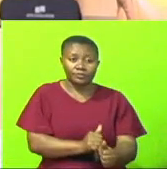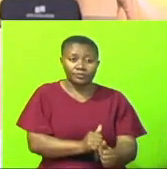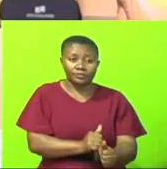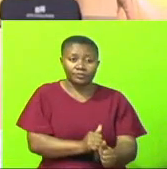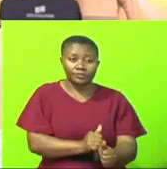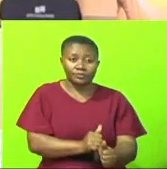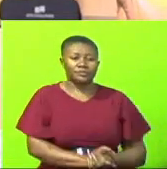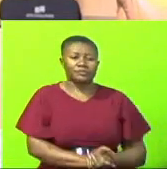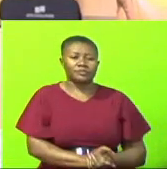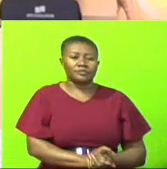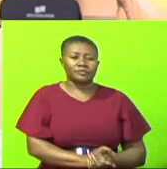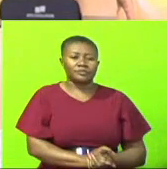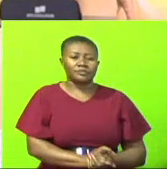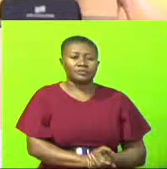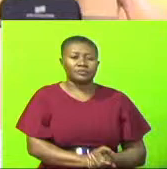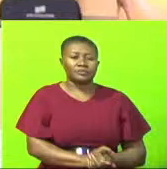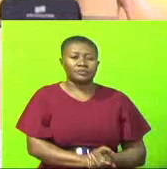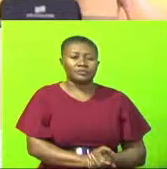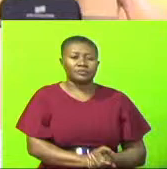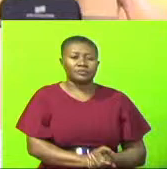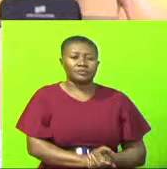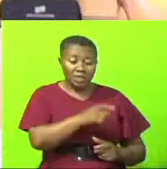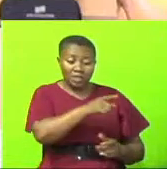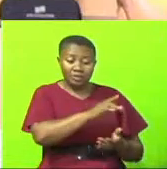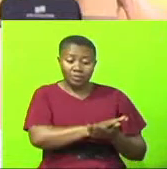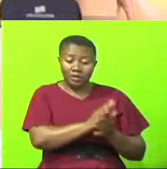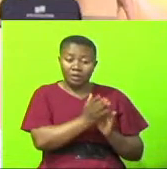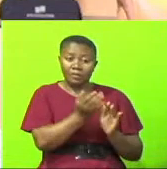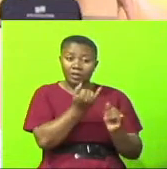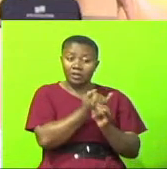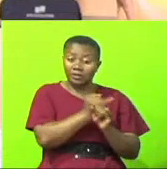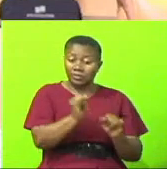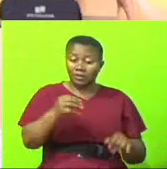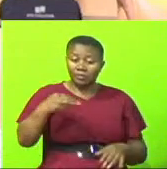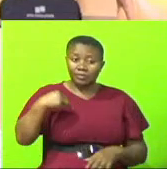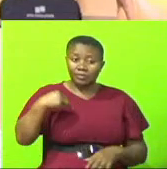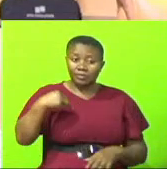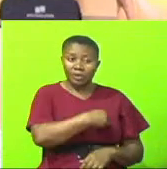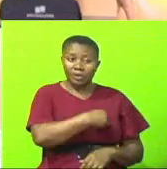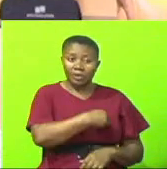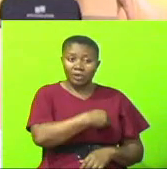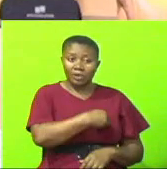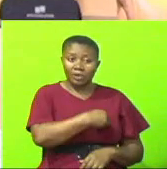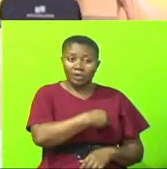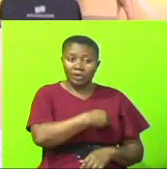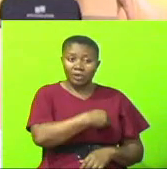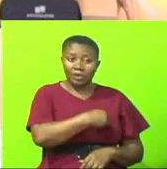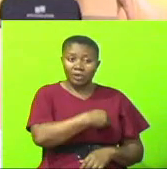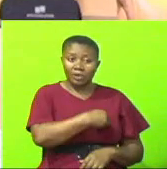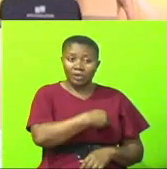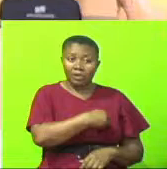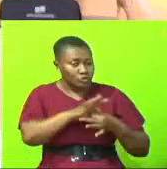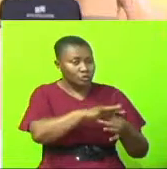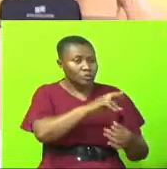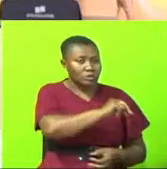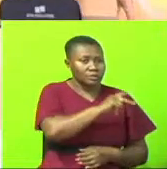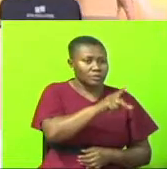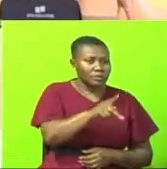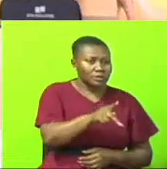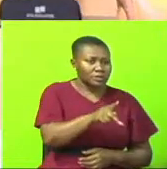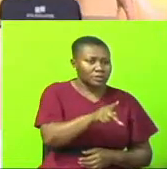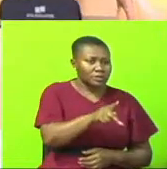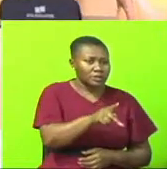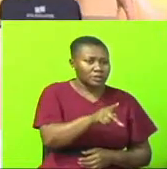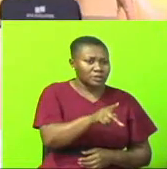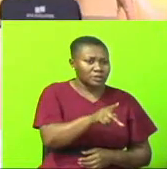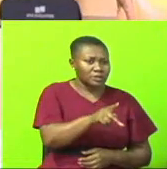Then, as an independent member, he decided to caucus with the minority. There is nothing constitutionally, with the majority, there's